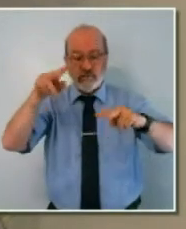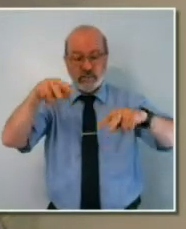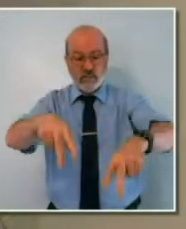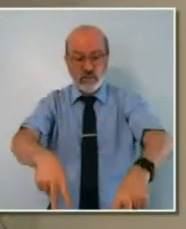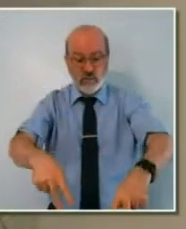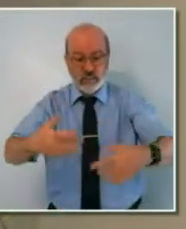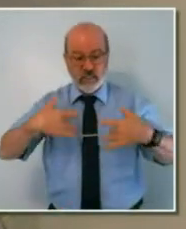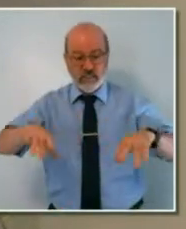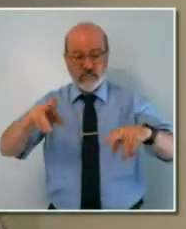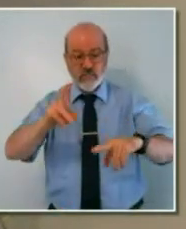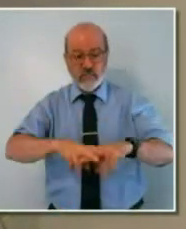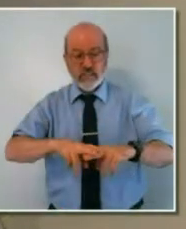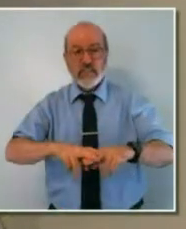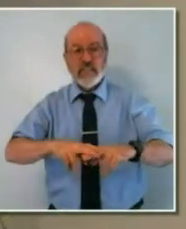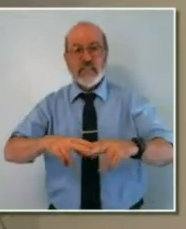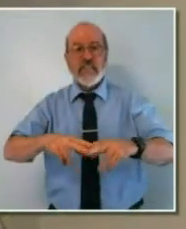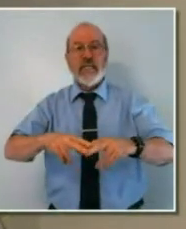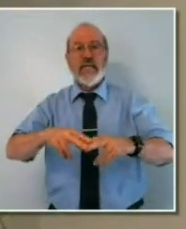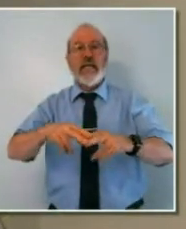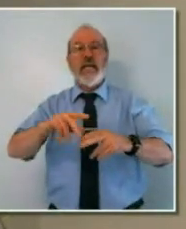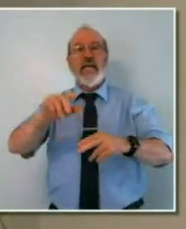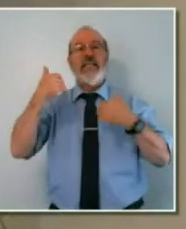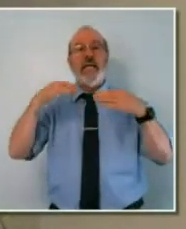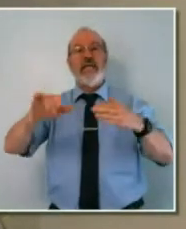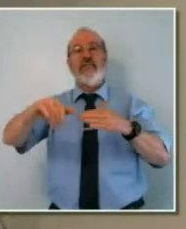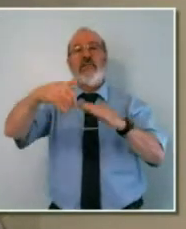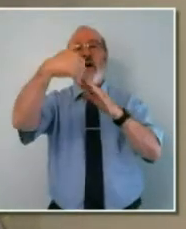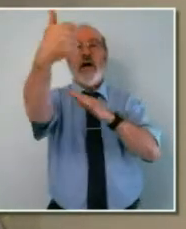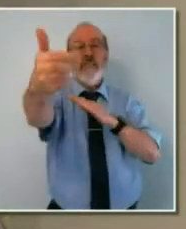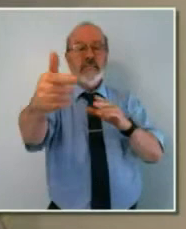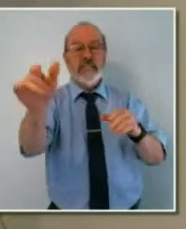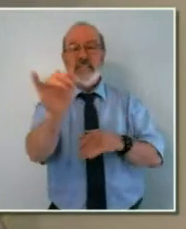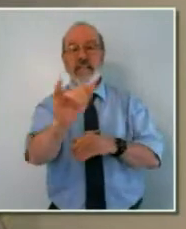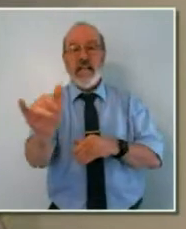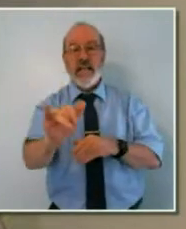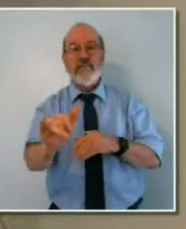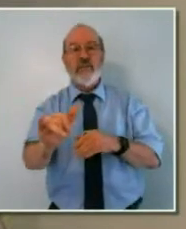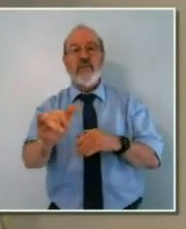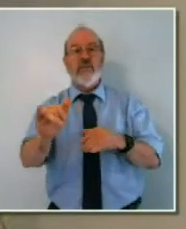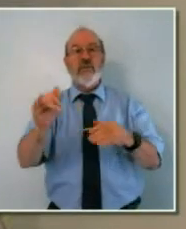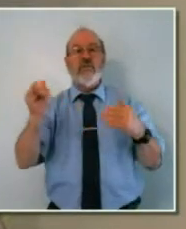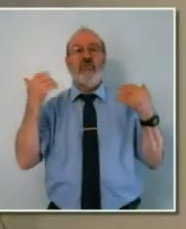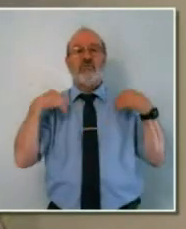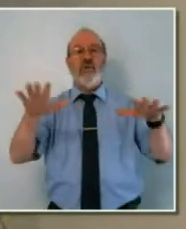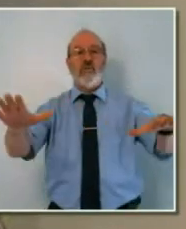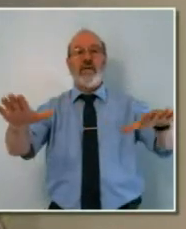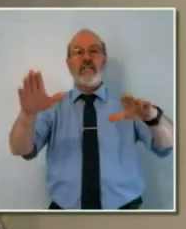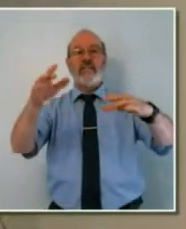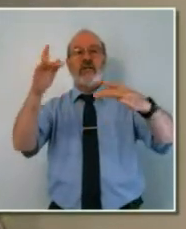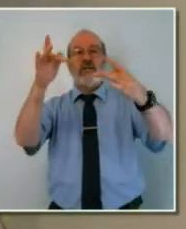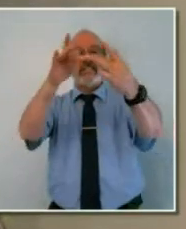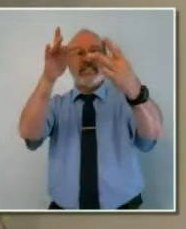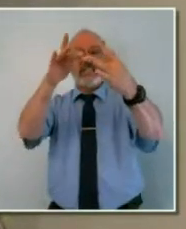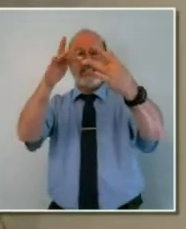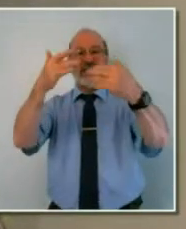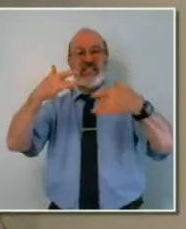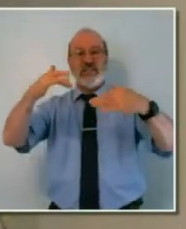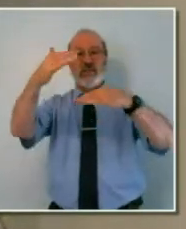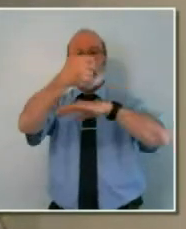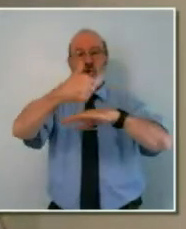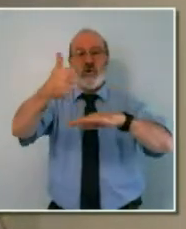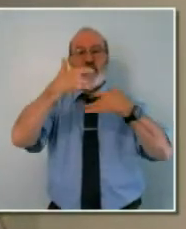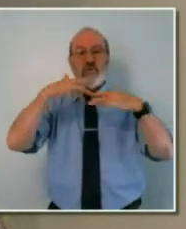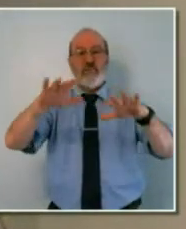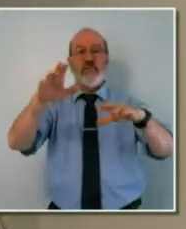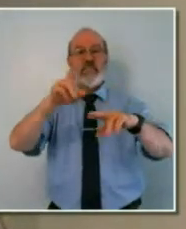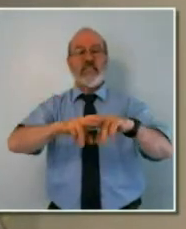seat, and the cherub opposite me is doing the same thing. So basically, our wings are touching over the mercy seat, and that's the picture